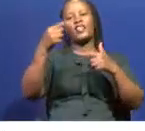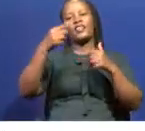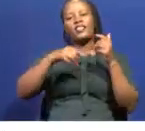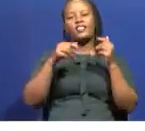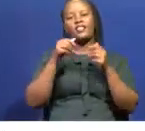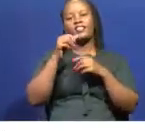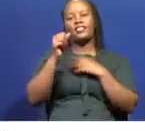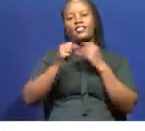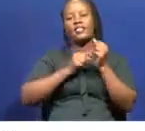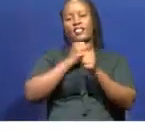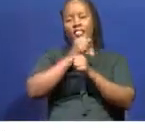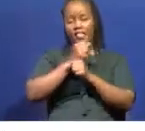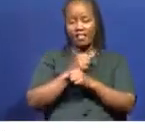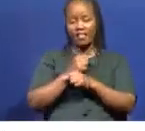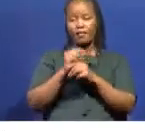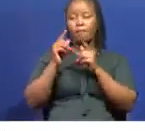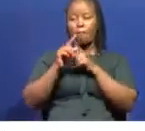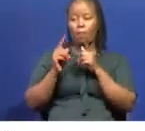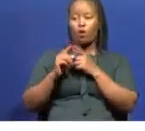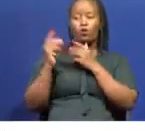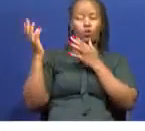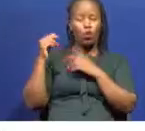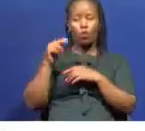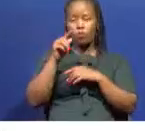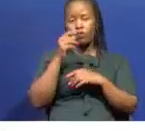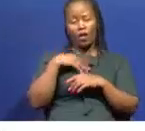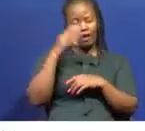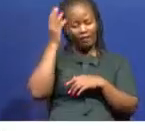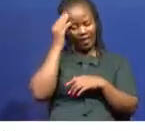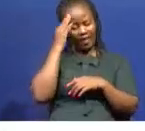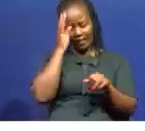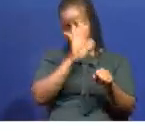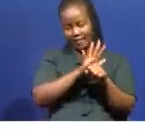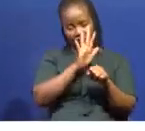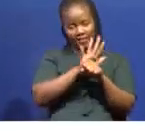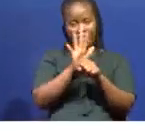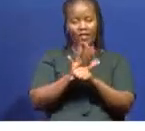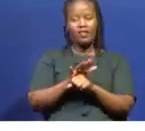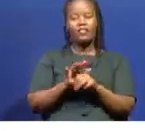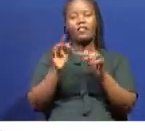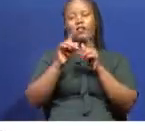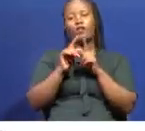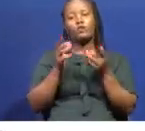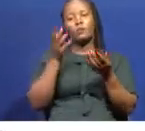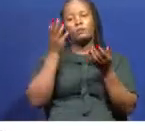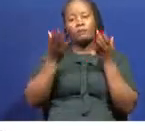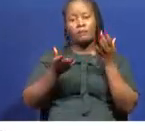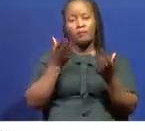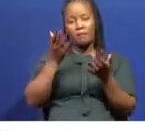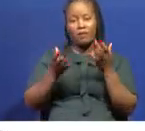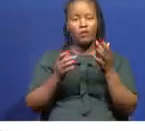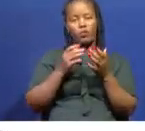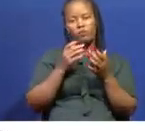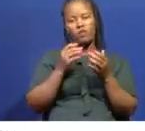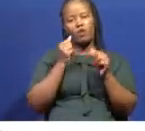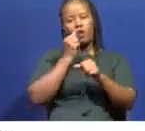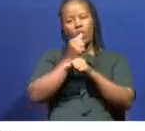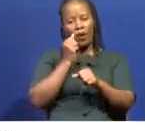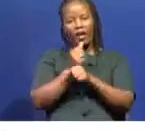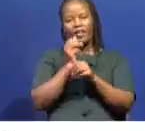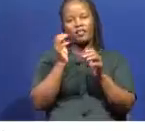opening legs, I know that you've come back with plenty of lessons, and you'll be approaching probably the next round